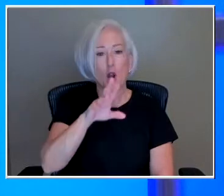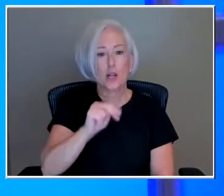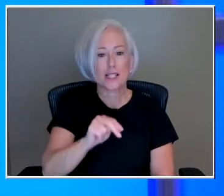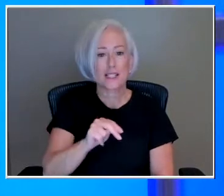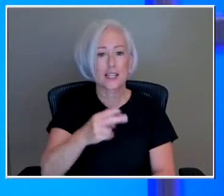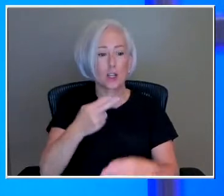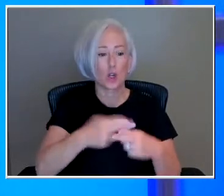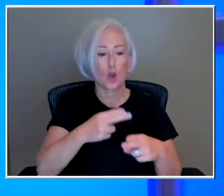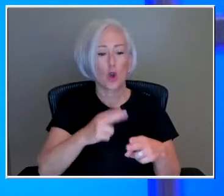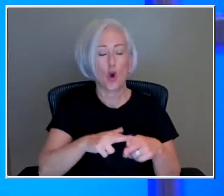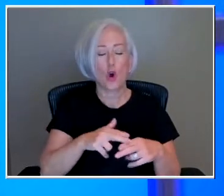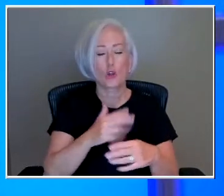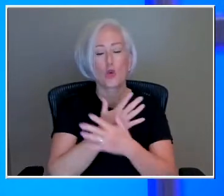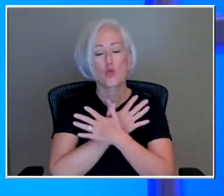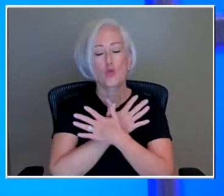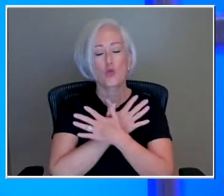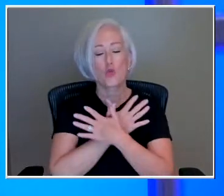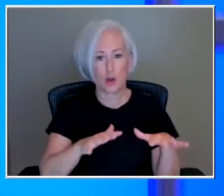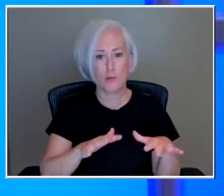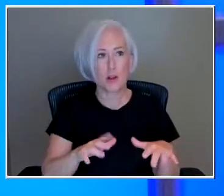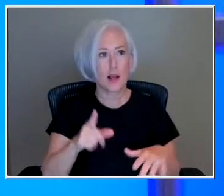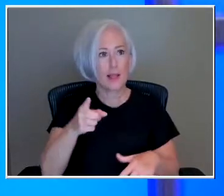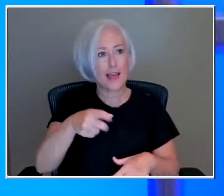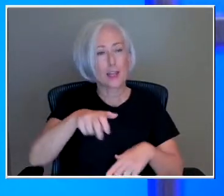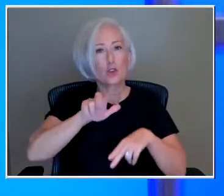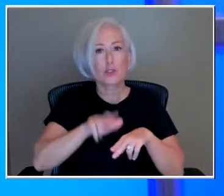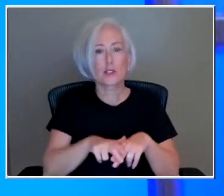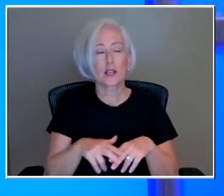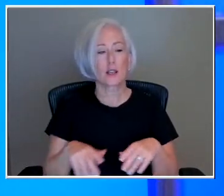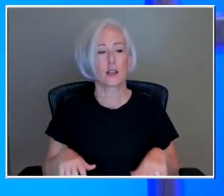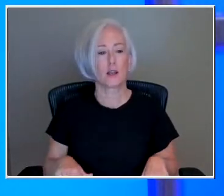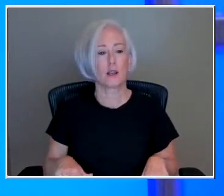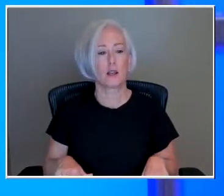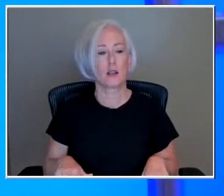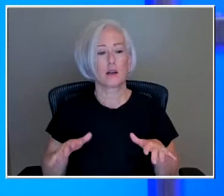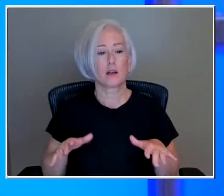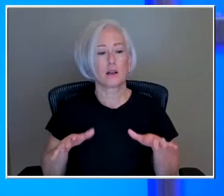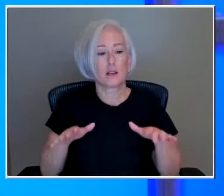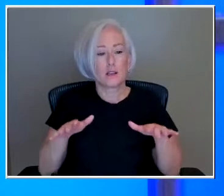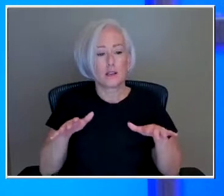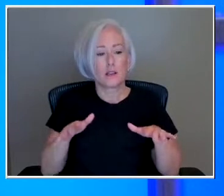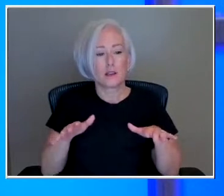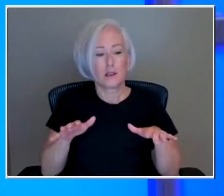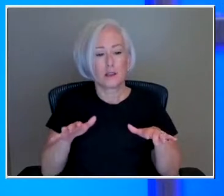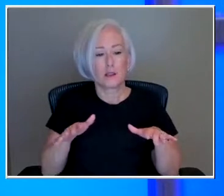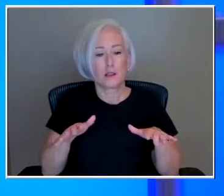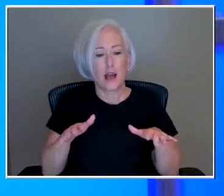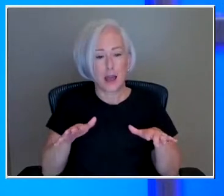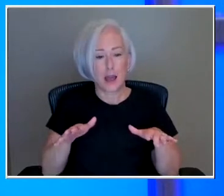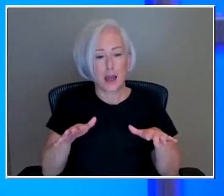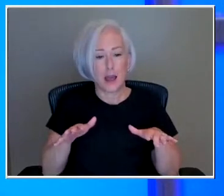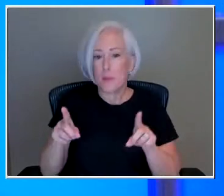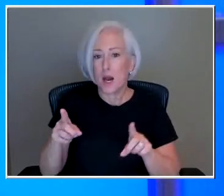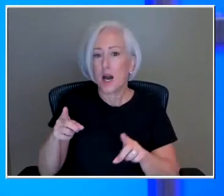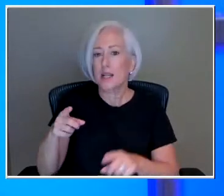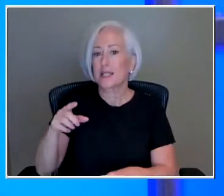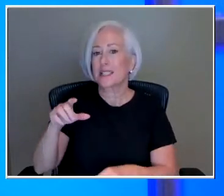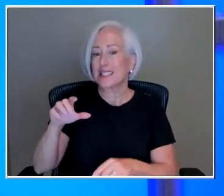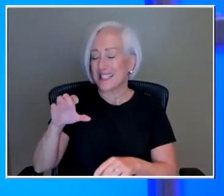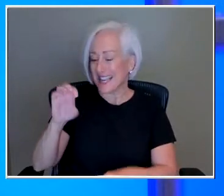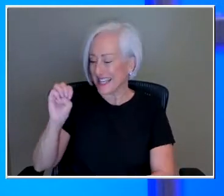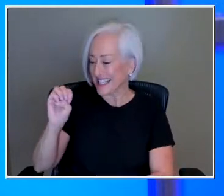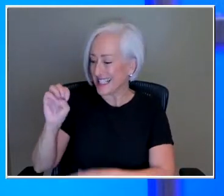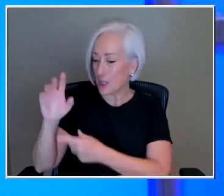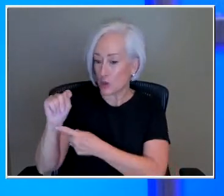anything, your hand shakes for no reason. Essential tremor is more often an action tremor, where when you're trying to do something, you can see the